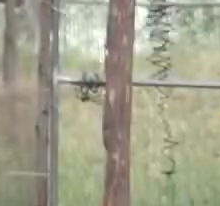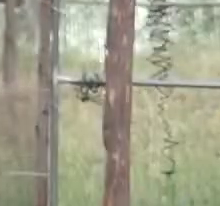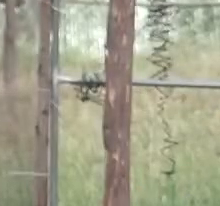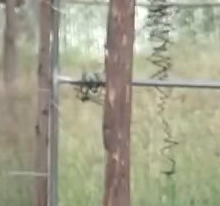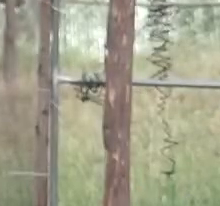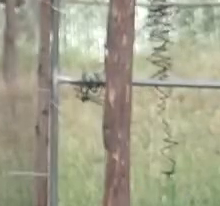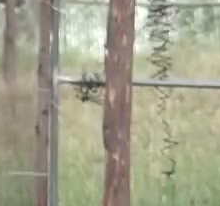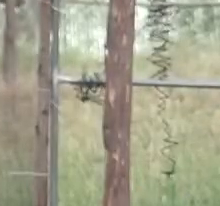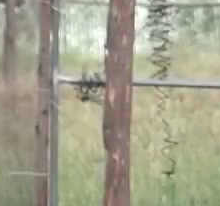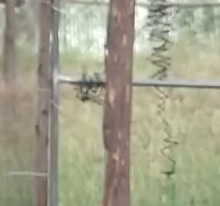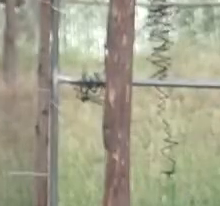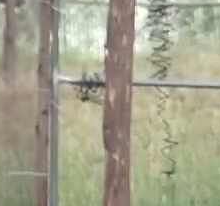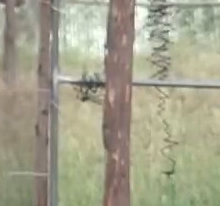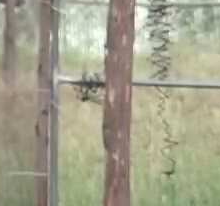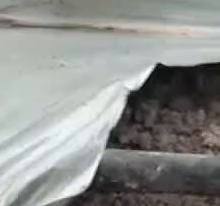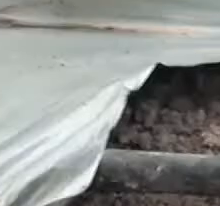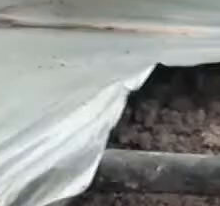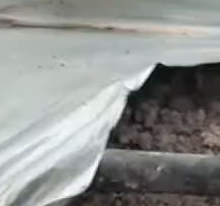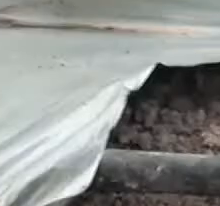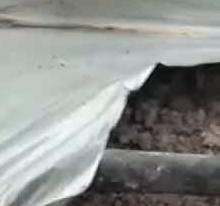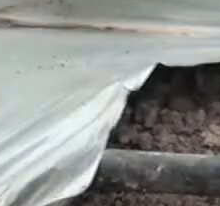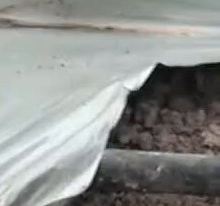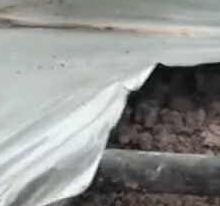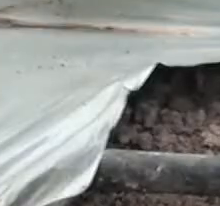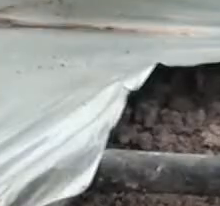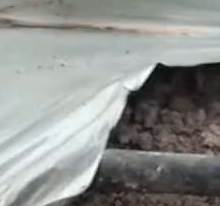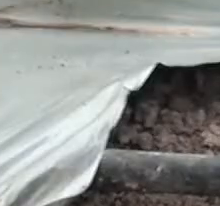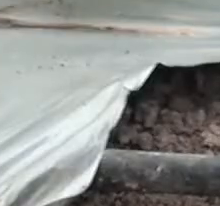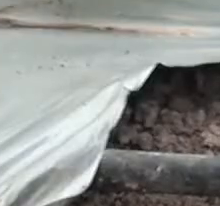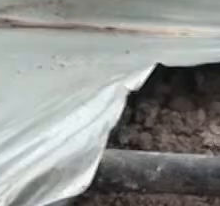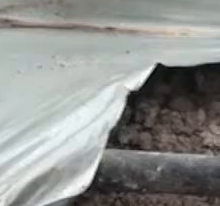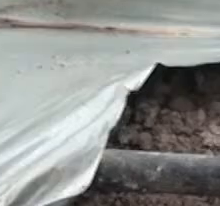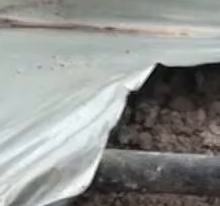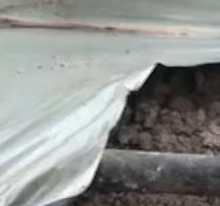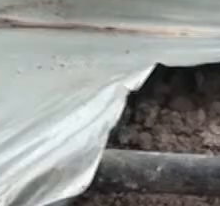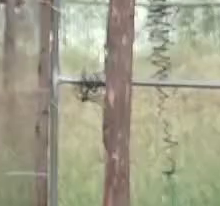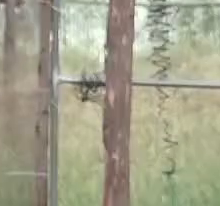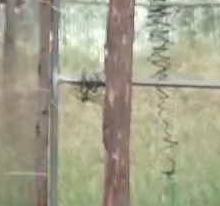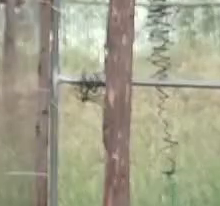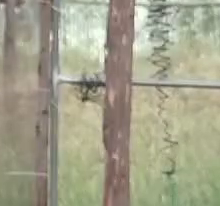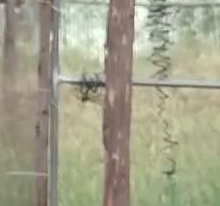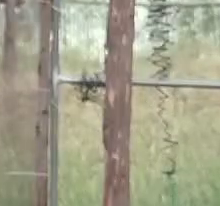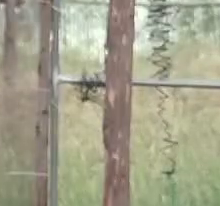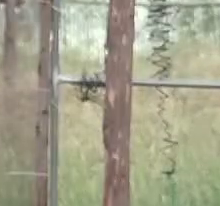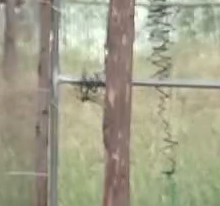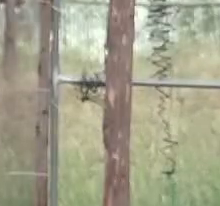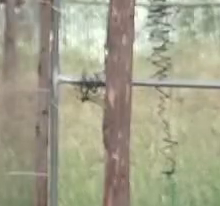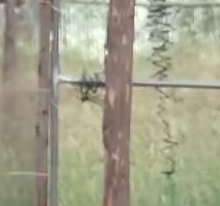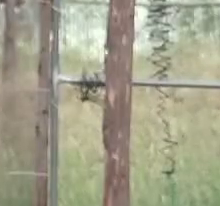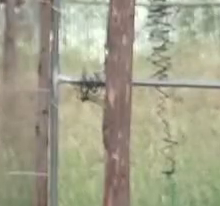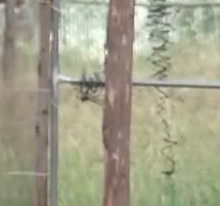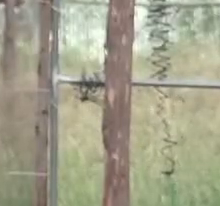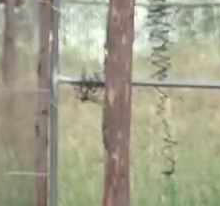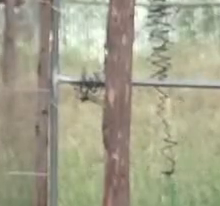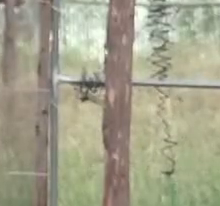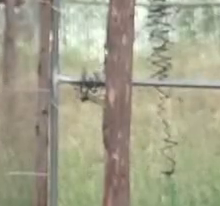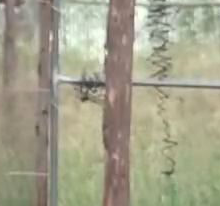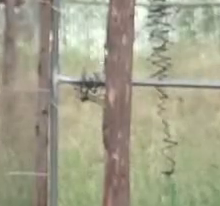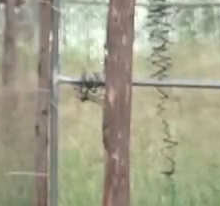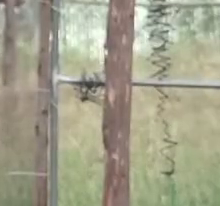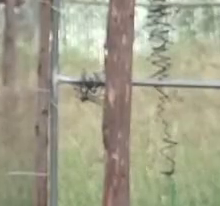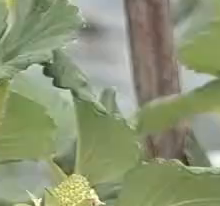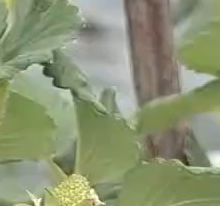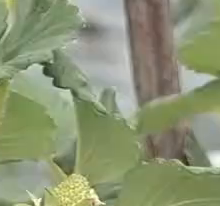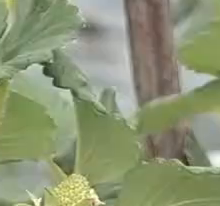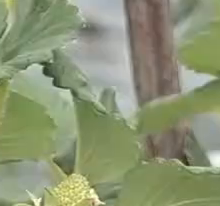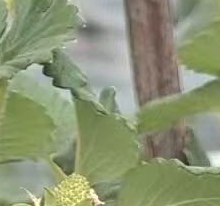So San Andrea produce a lot of runners, which is the seedlings, as compared to Chandler. And then it is